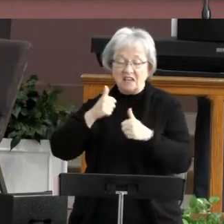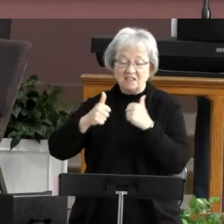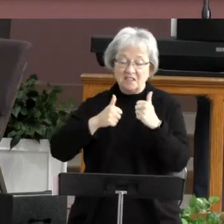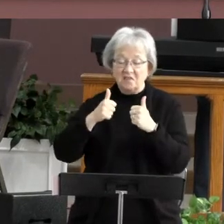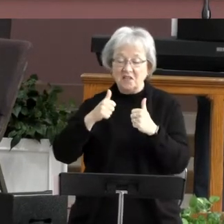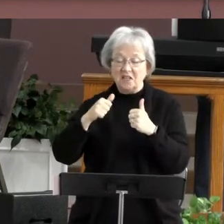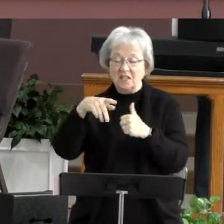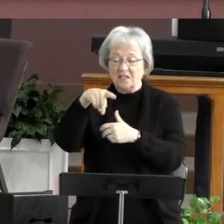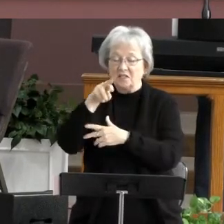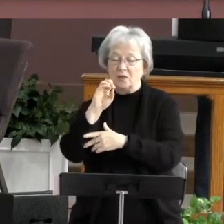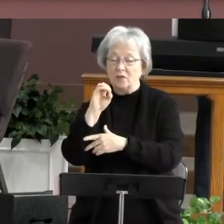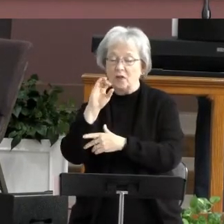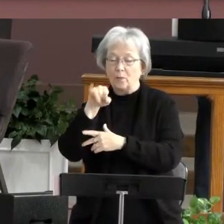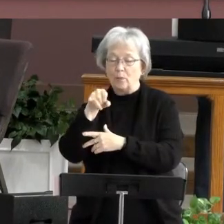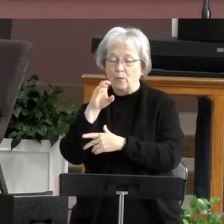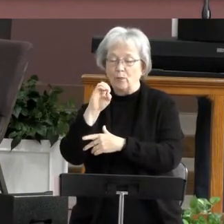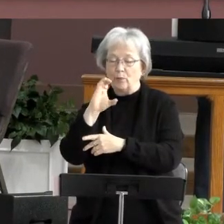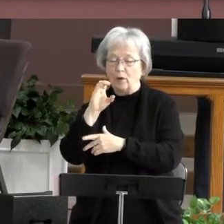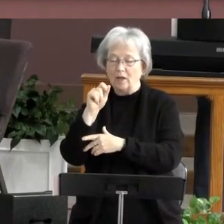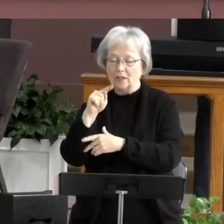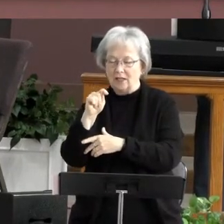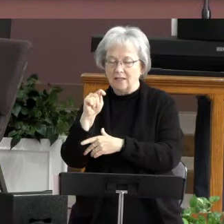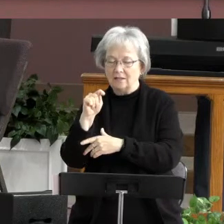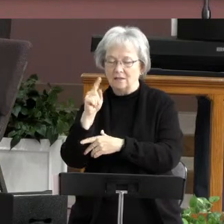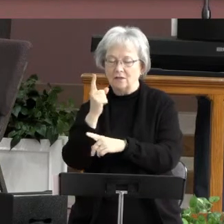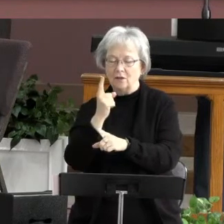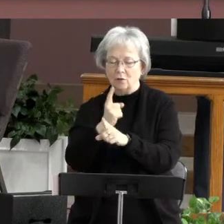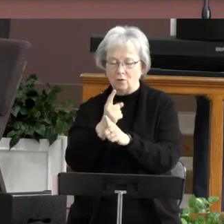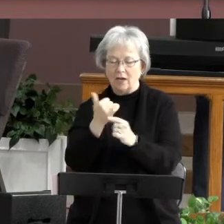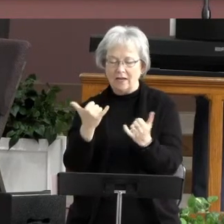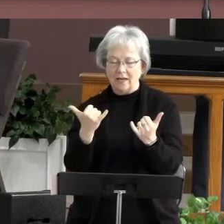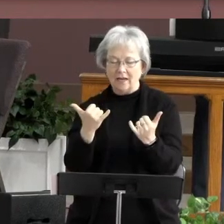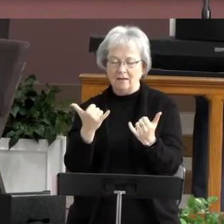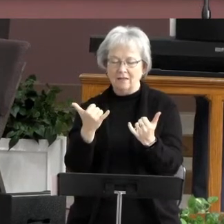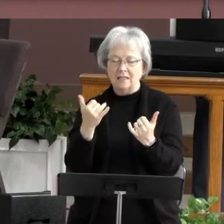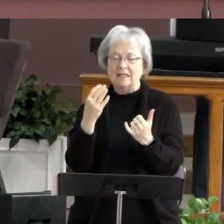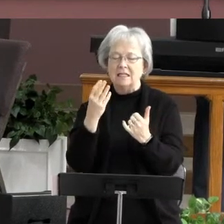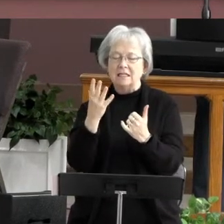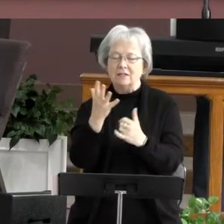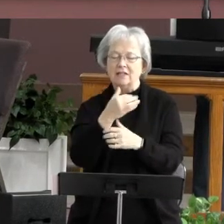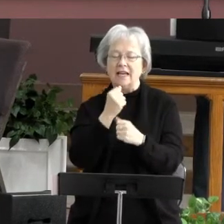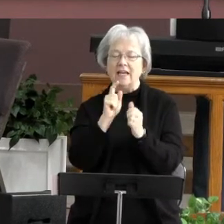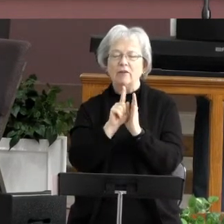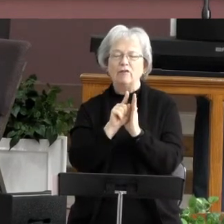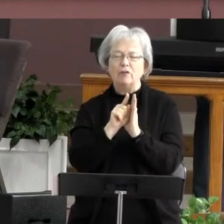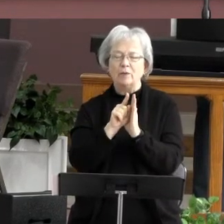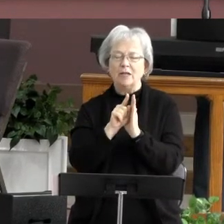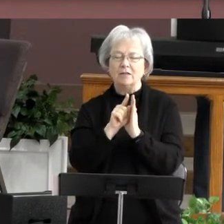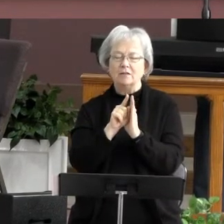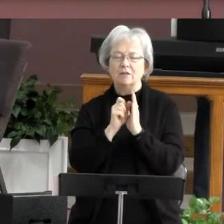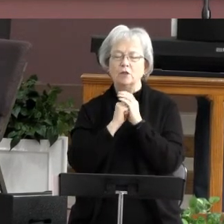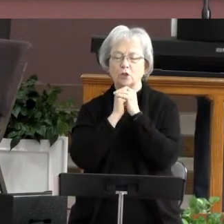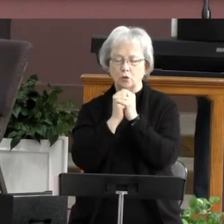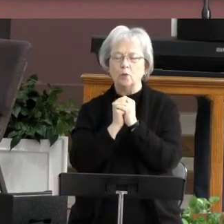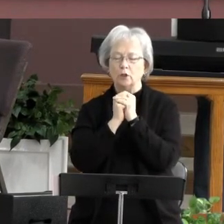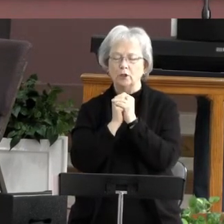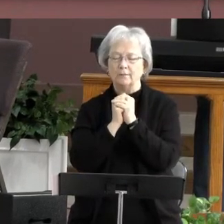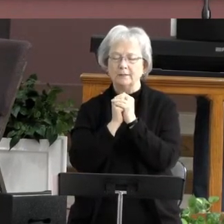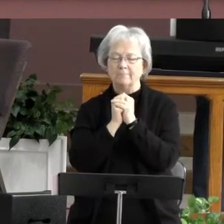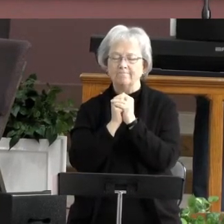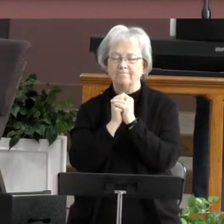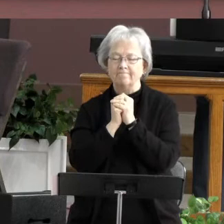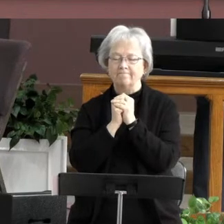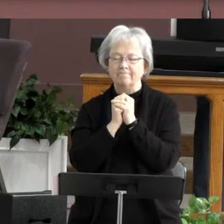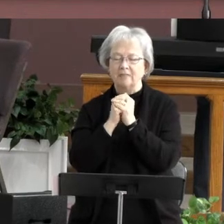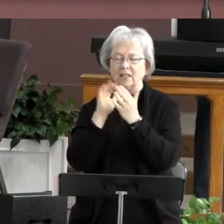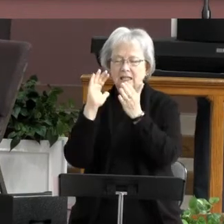now and just take a few minutes to worship together, to enter into Your presence,